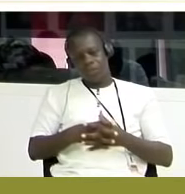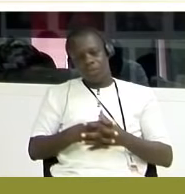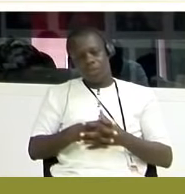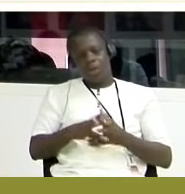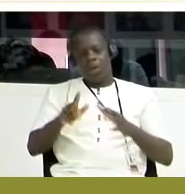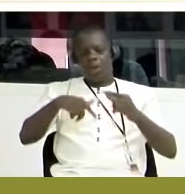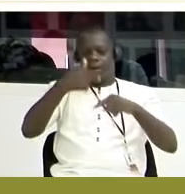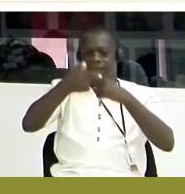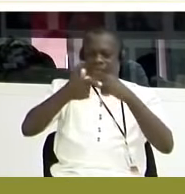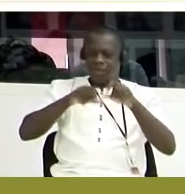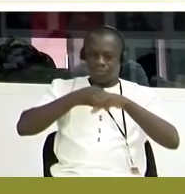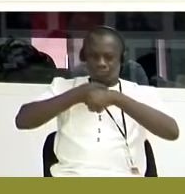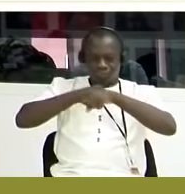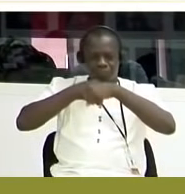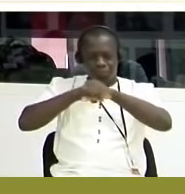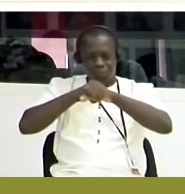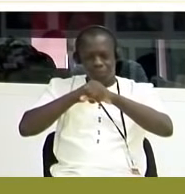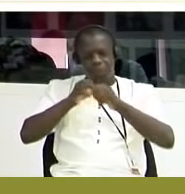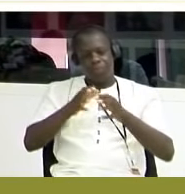After that training,